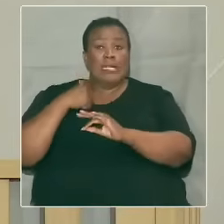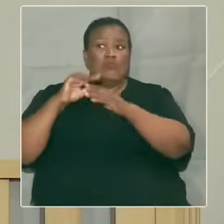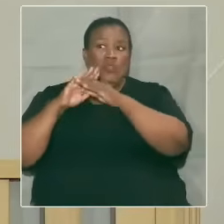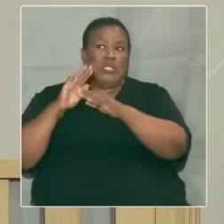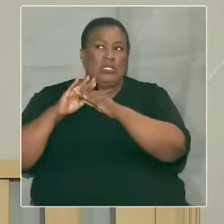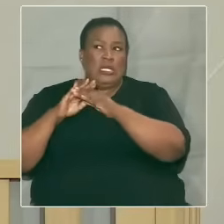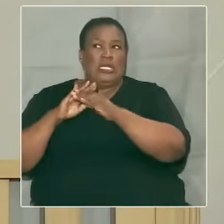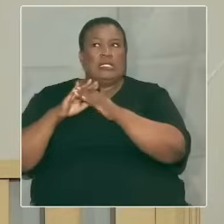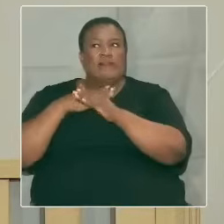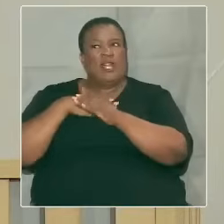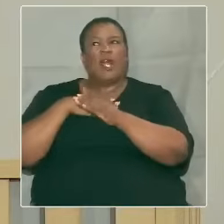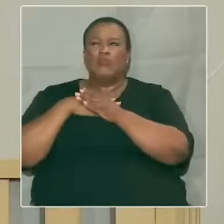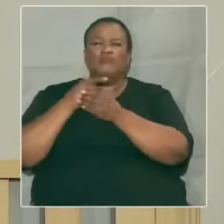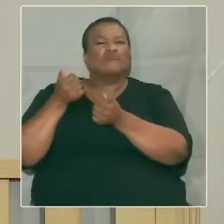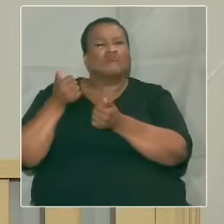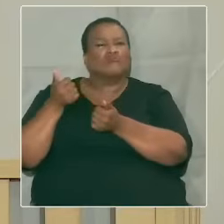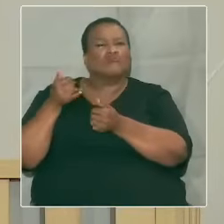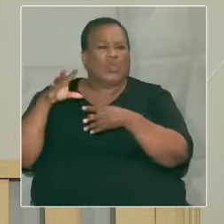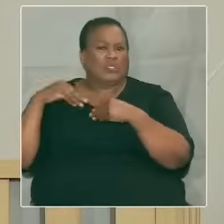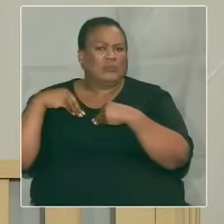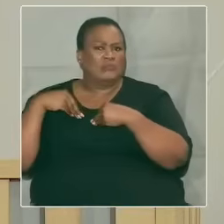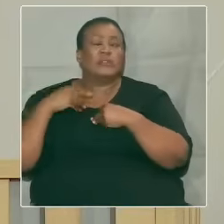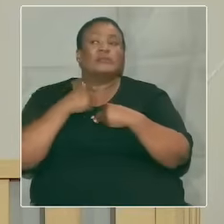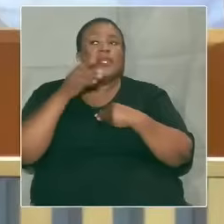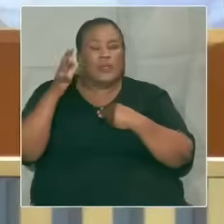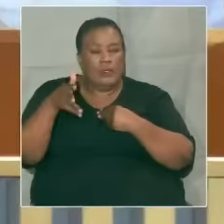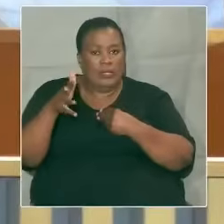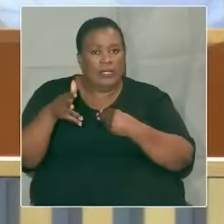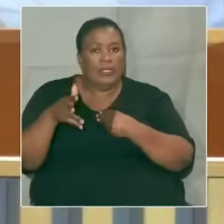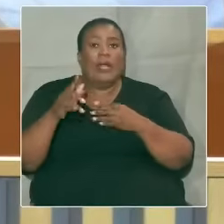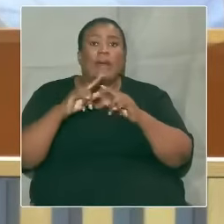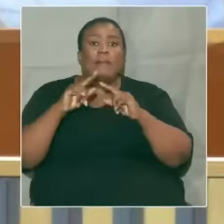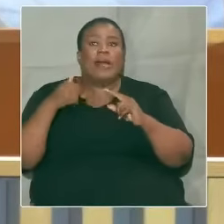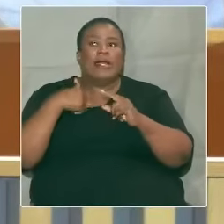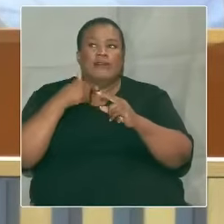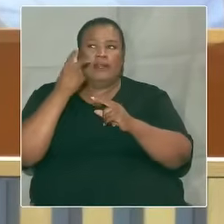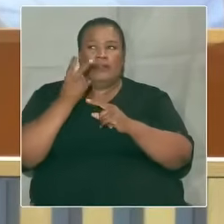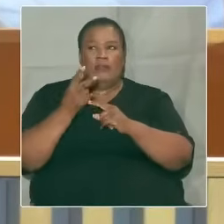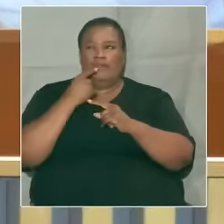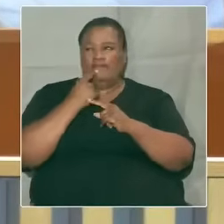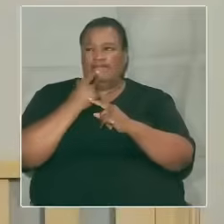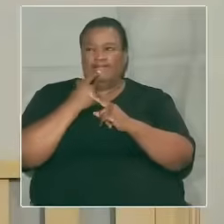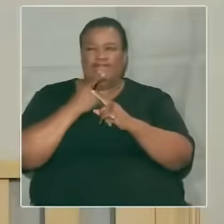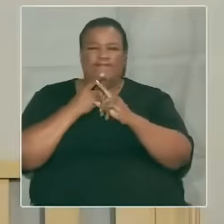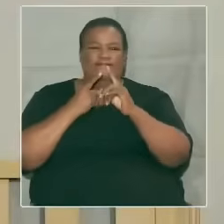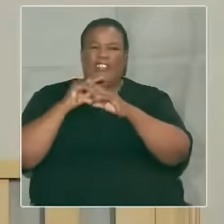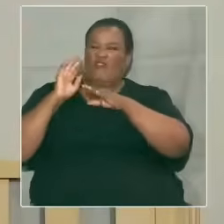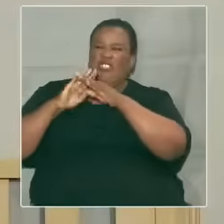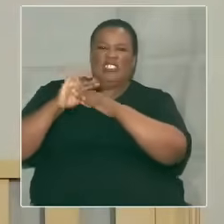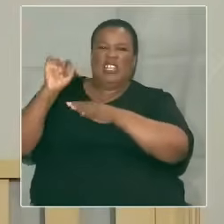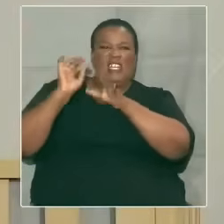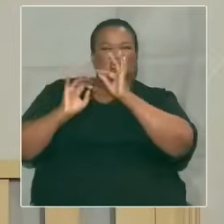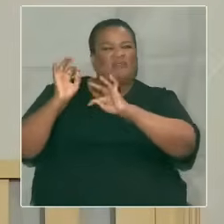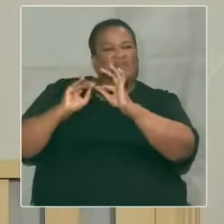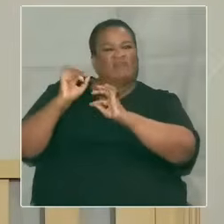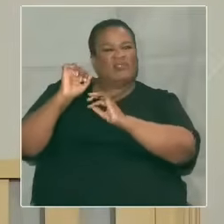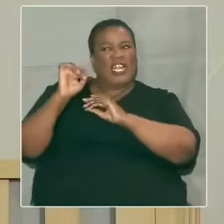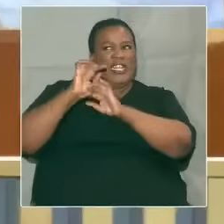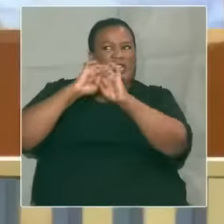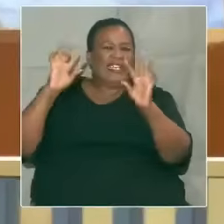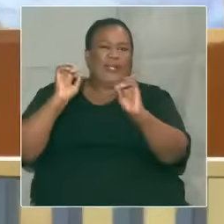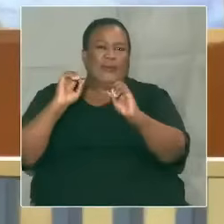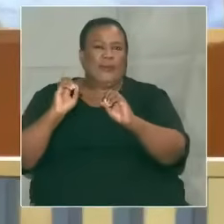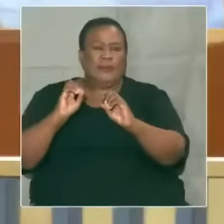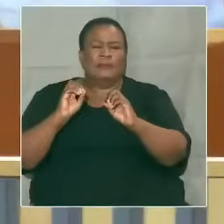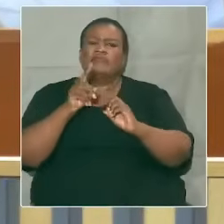reasons acceptable, then I will. But if I find them not acceptable, then I will not comply with that instruction.